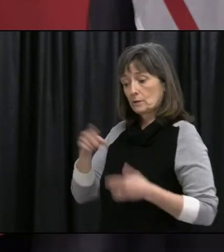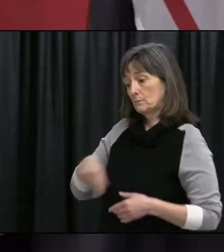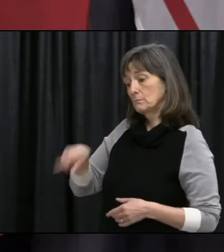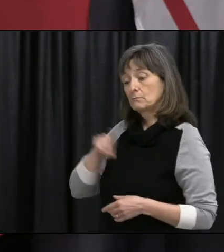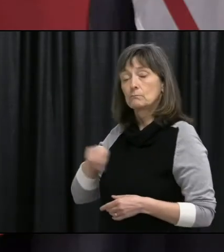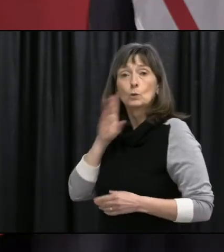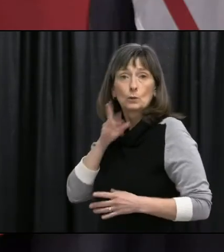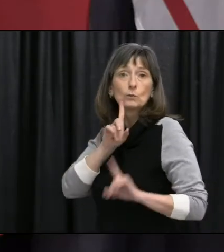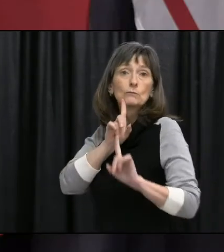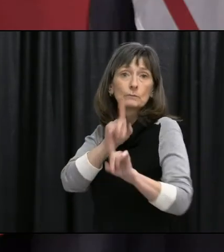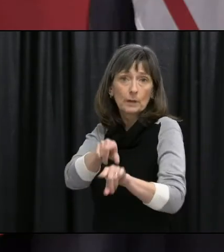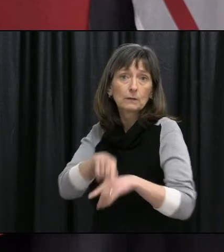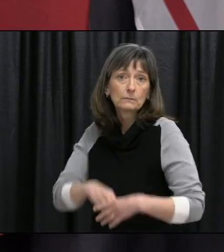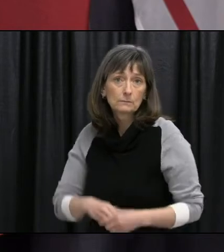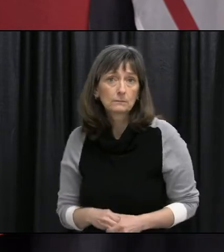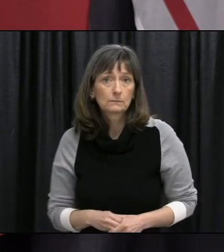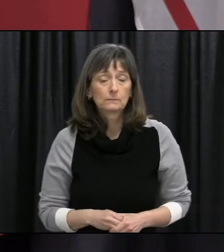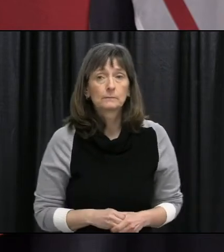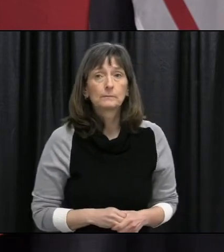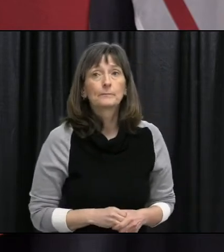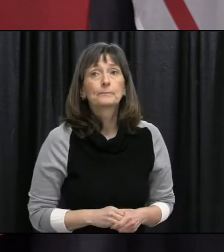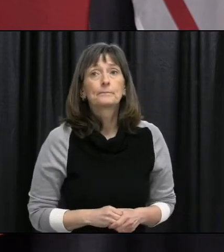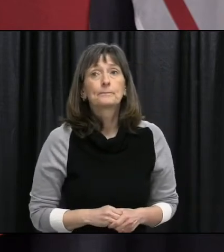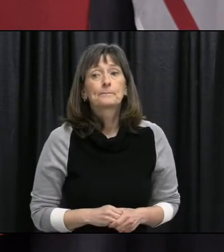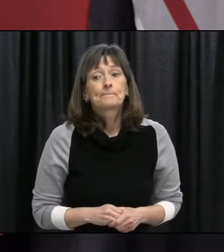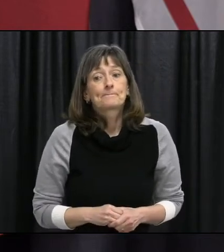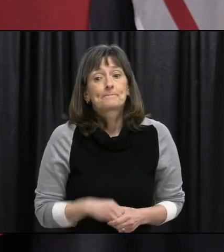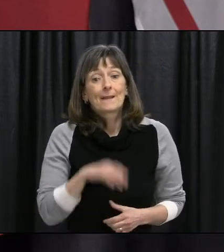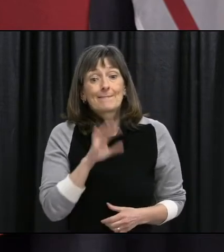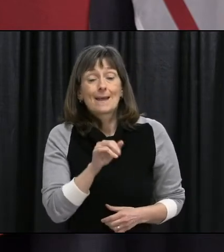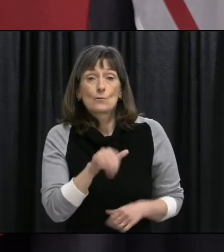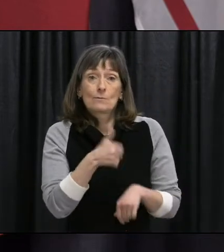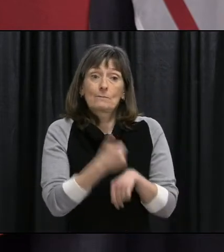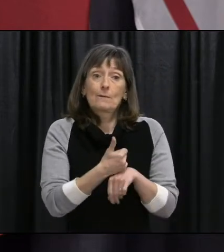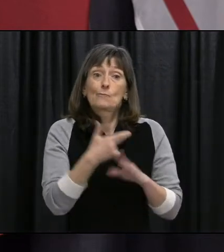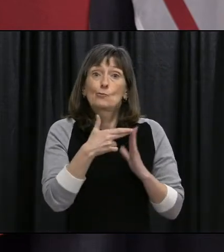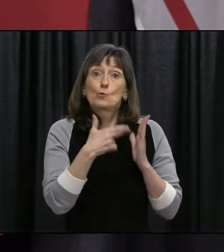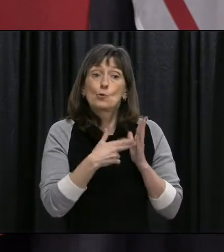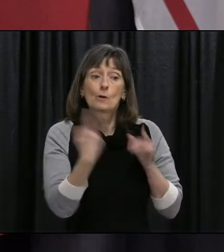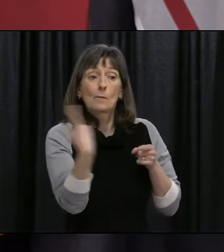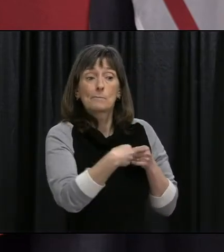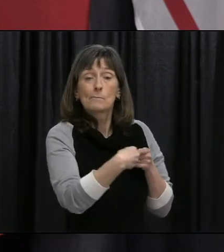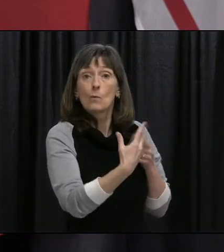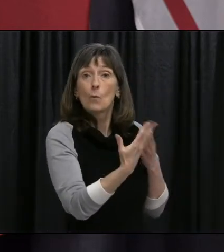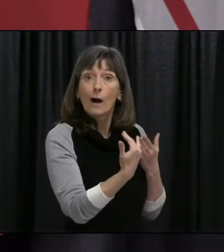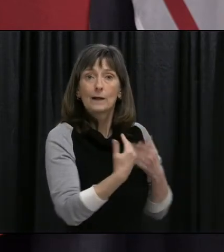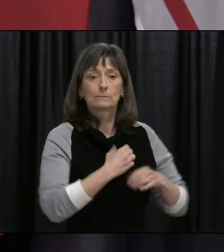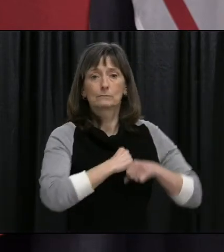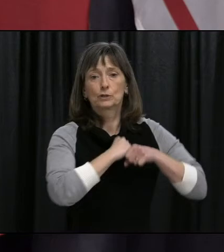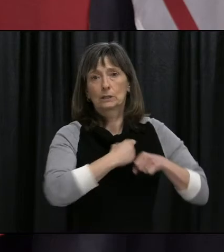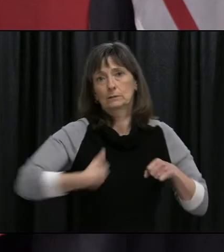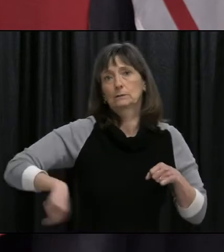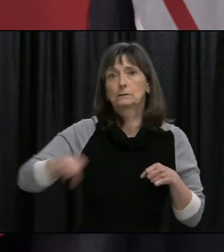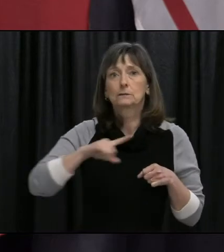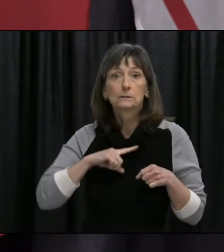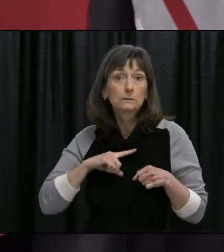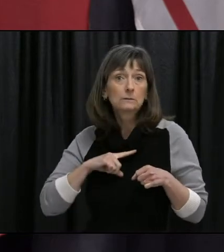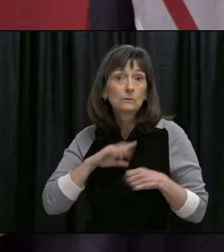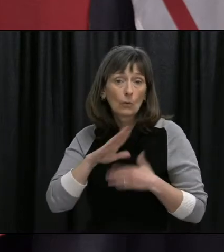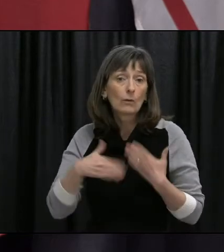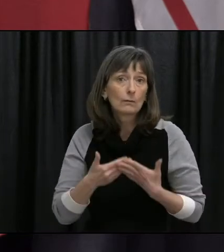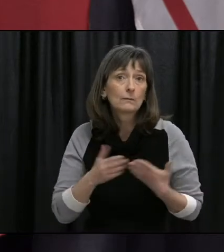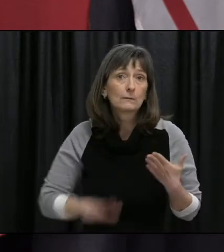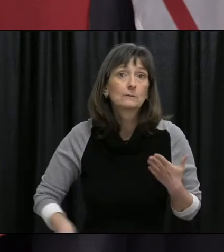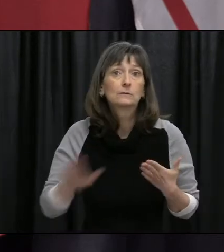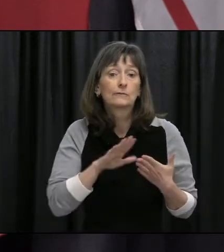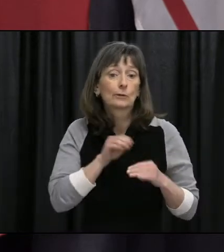response when it's appropriate to do so. So, as I've mentioned, this travel ban was put in place to protect Newfoundlanders and Labradorians from the spread